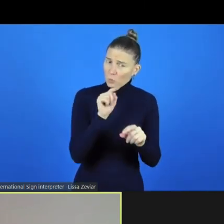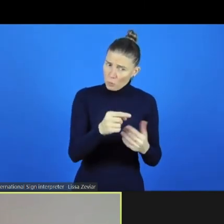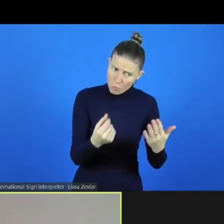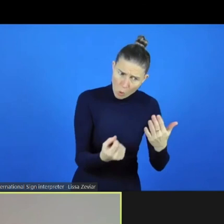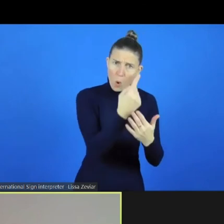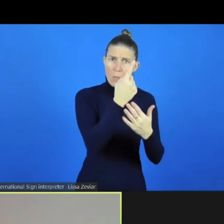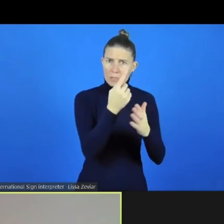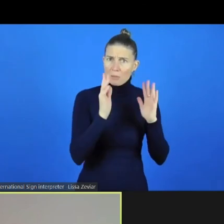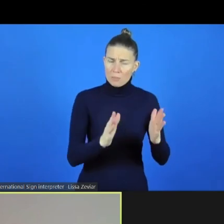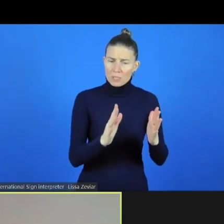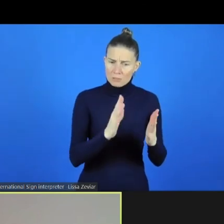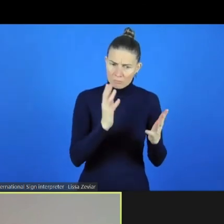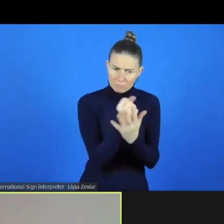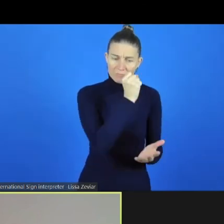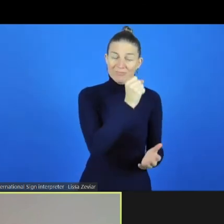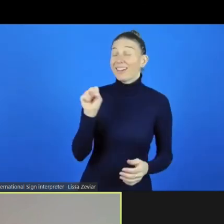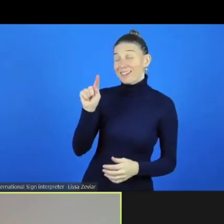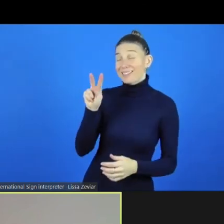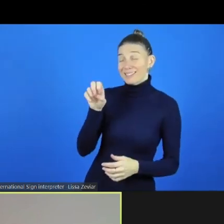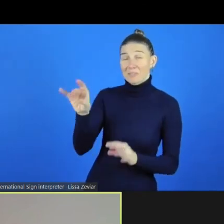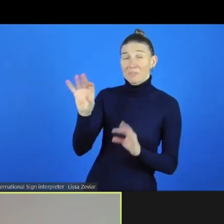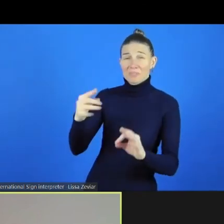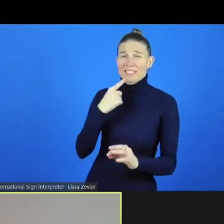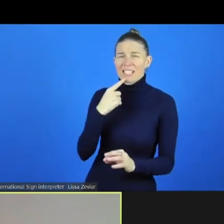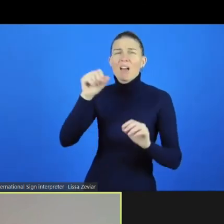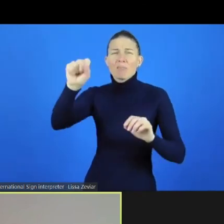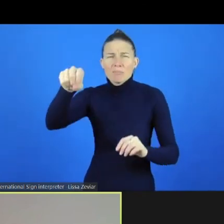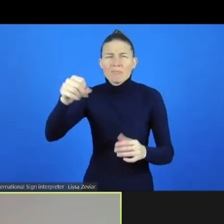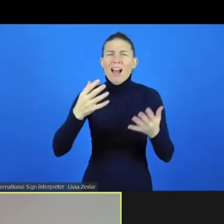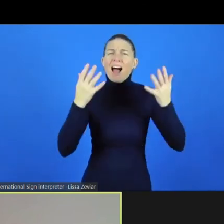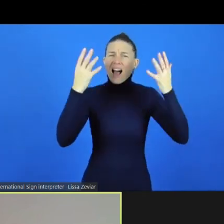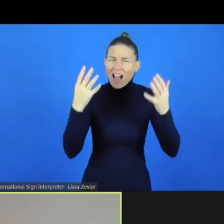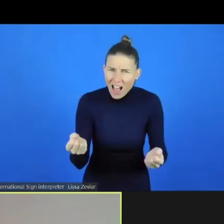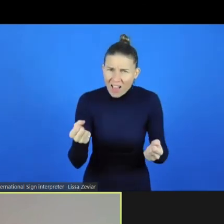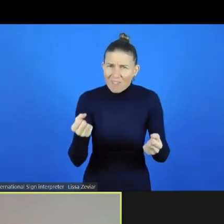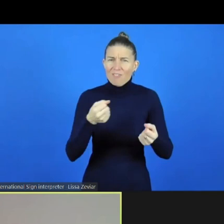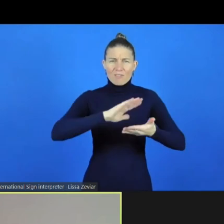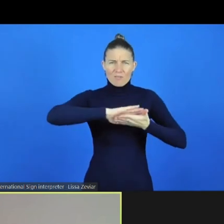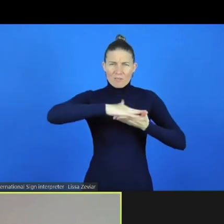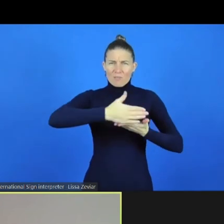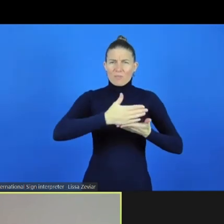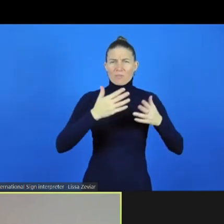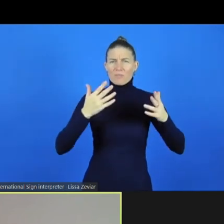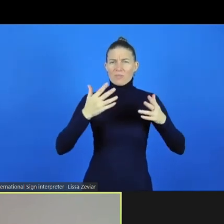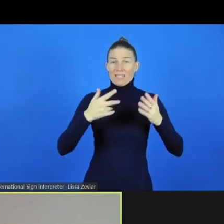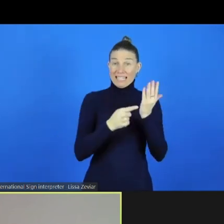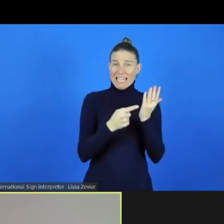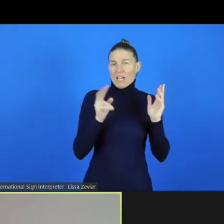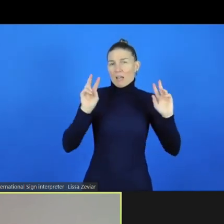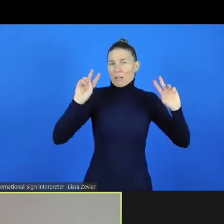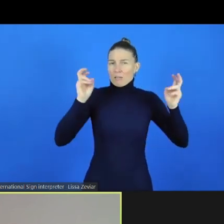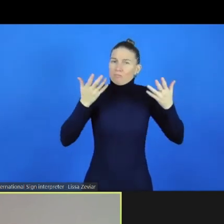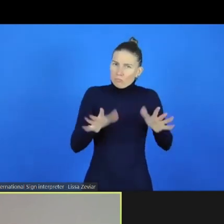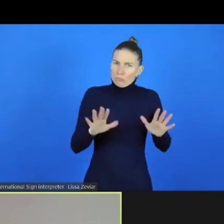said it really nicely. There is so much built-in tech that empowers people with disabilities, from the captions in